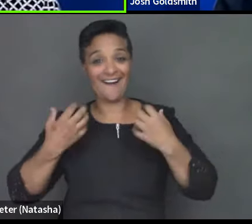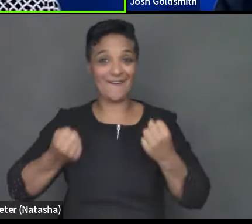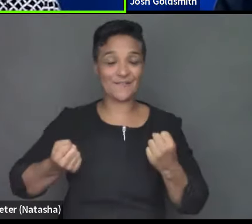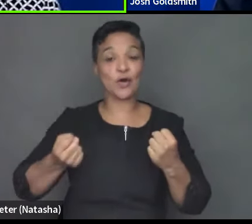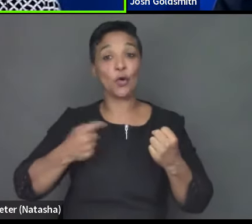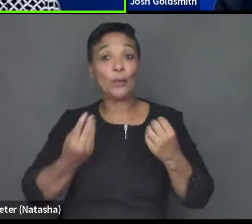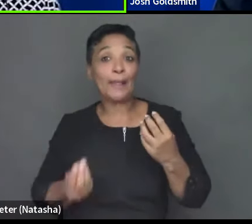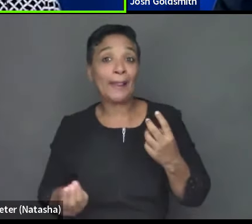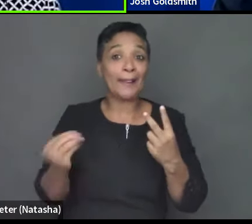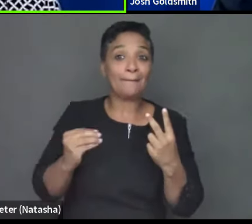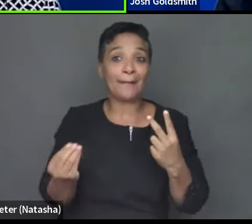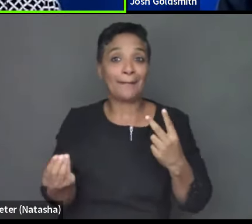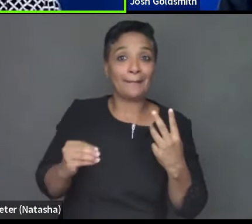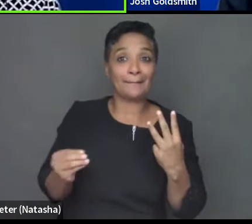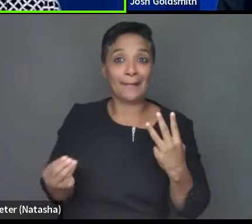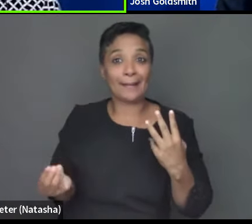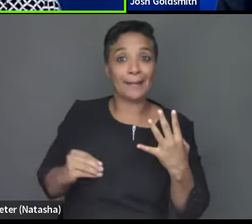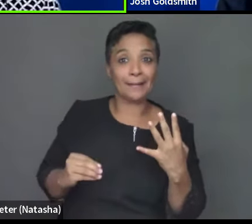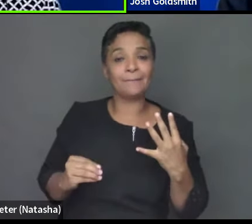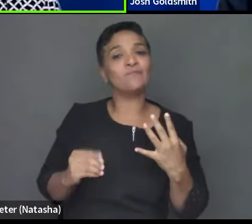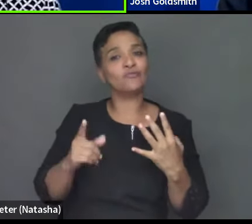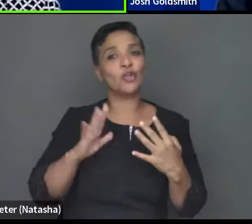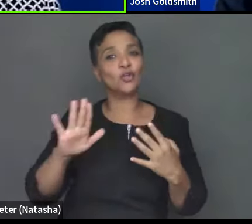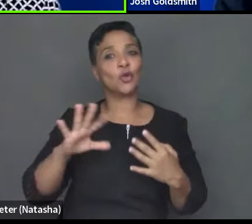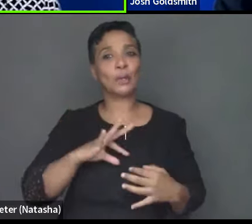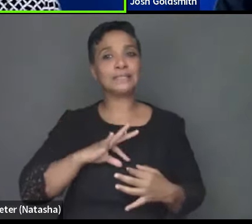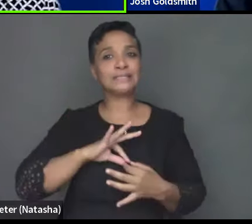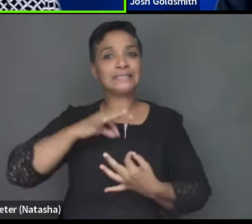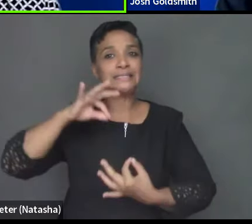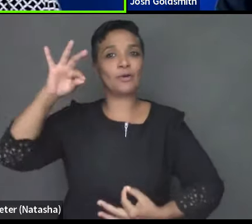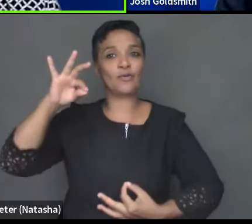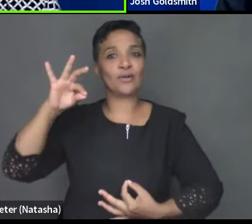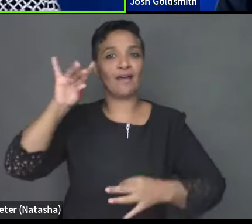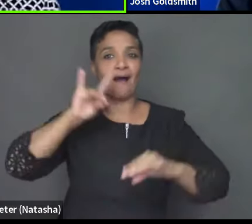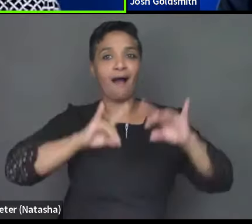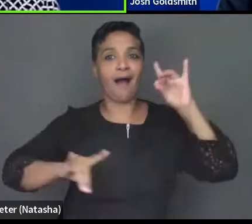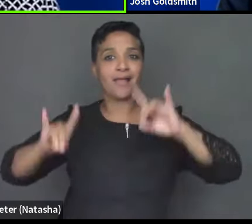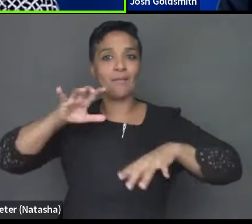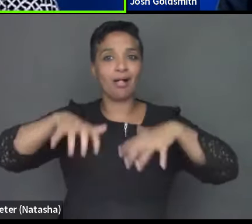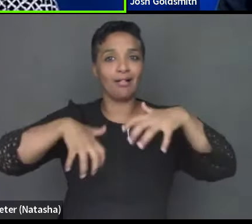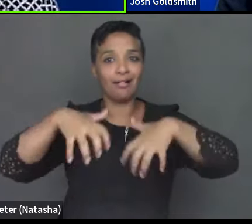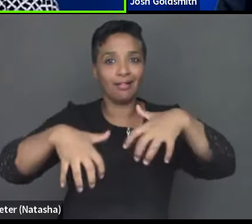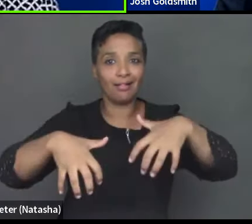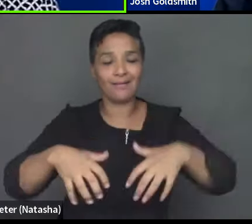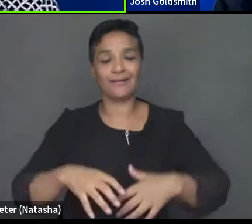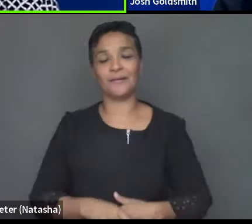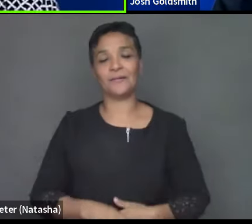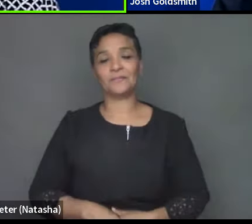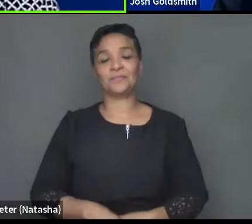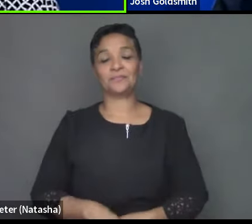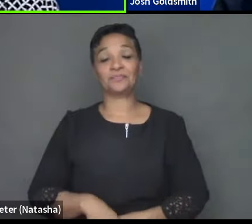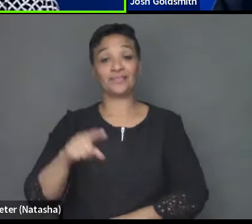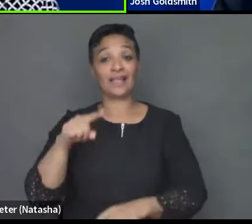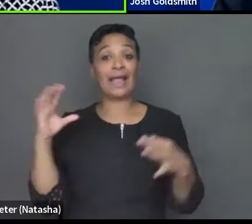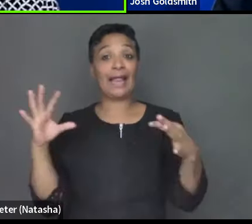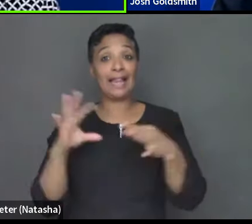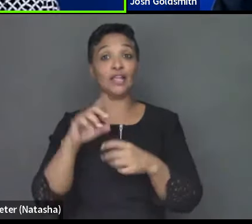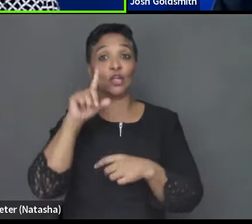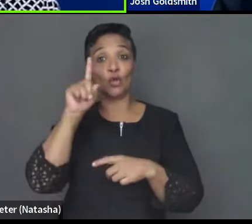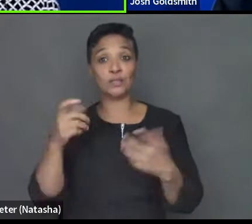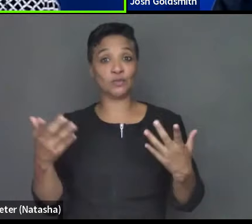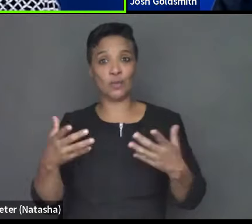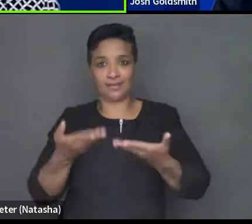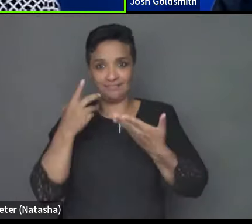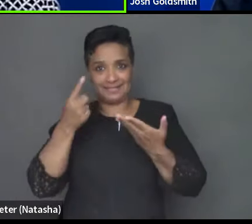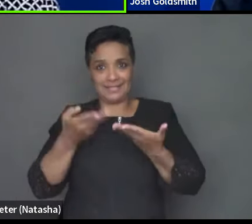in there about your spirit animals. So make sure that you take that quiz. Now, the quiz, the link to the quiz is in the chat. It will help